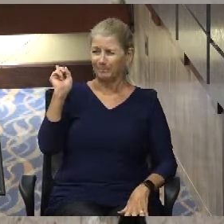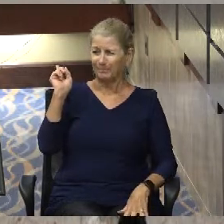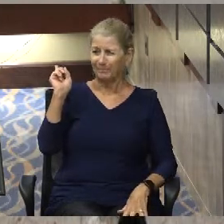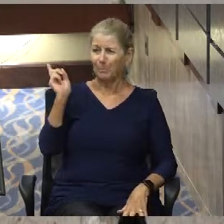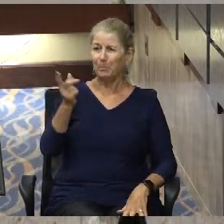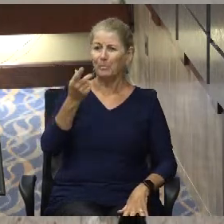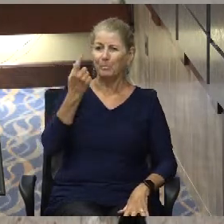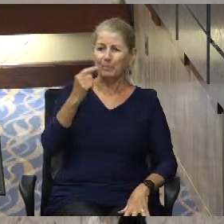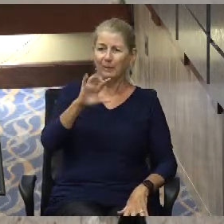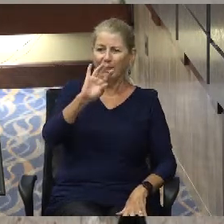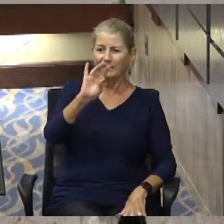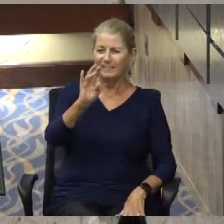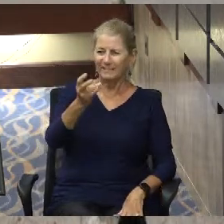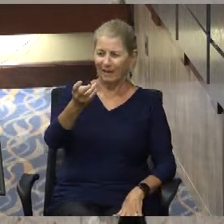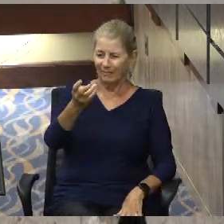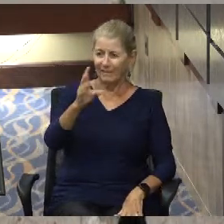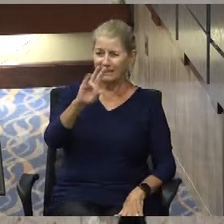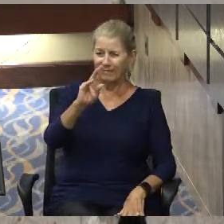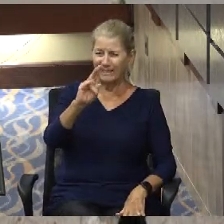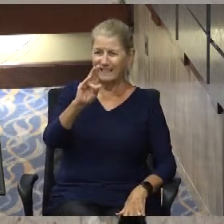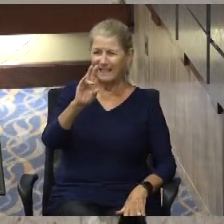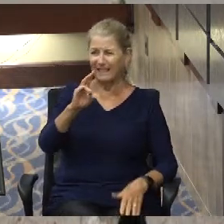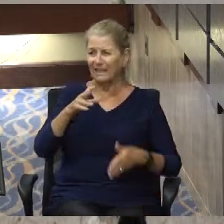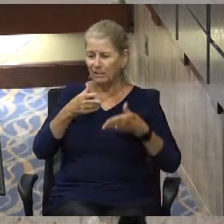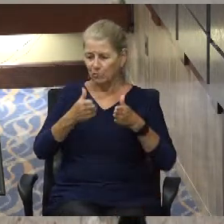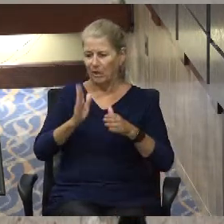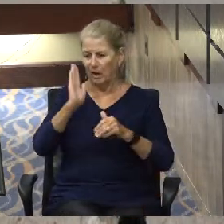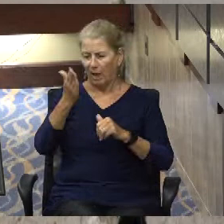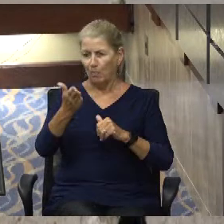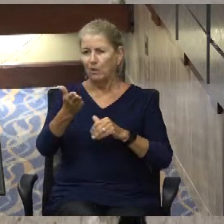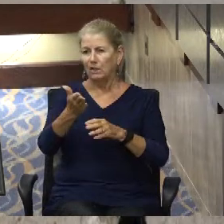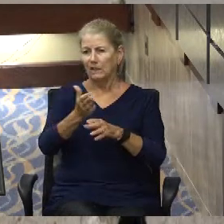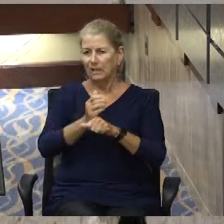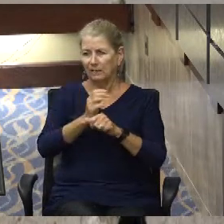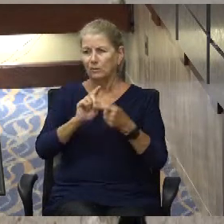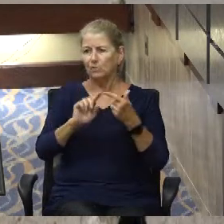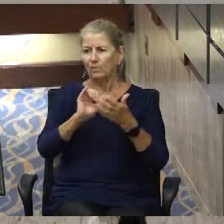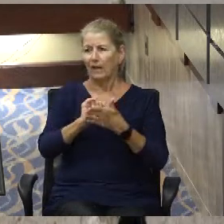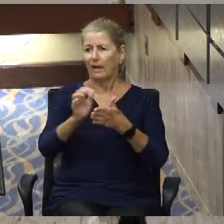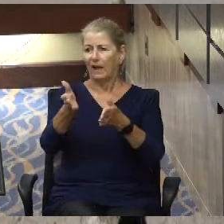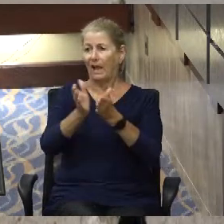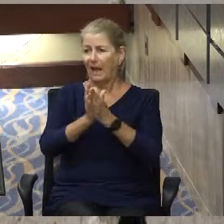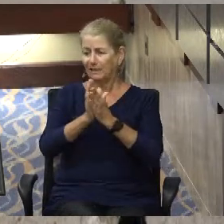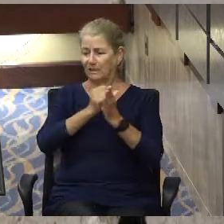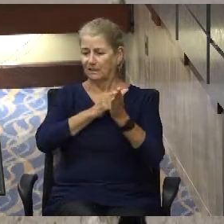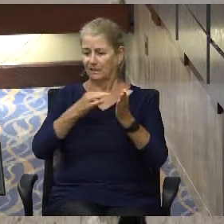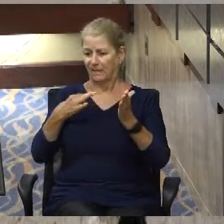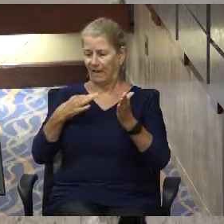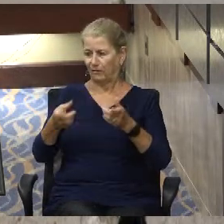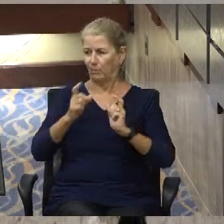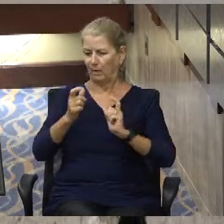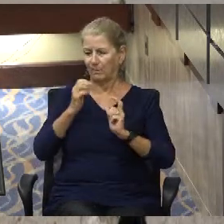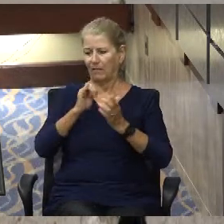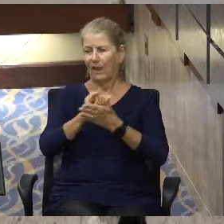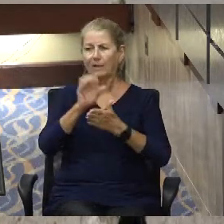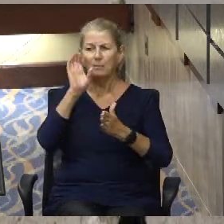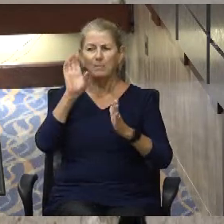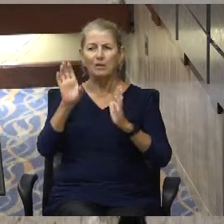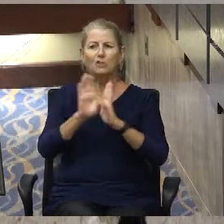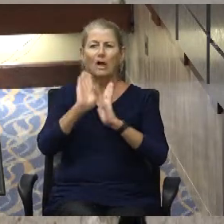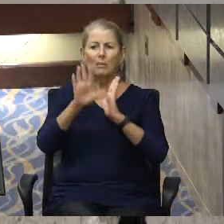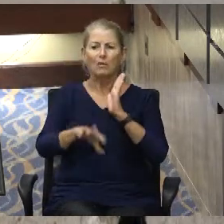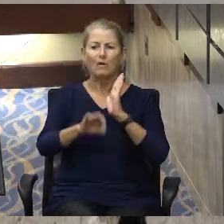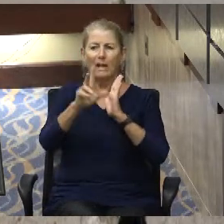The 17th Street, I'll get to that because I asked one of my staff to get me that picture, Okay, but I'll thank you. find out and I'll let you know for sure.